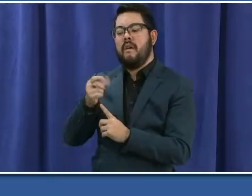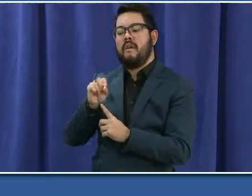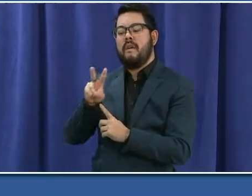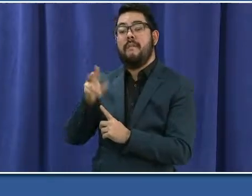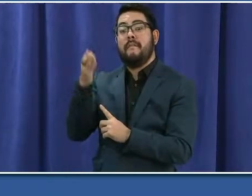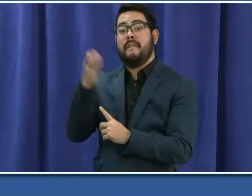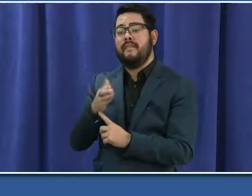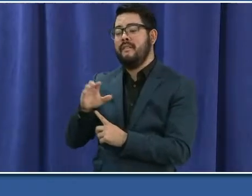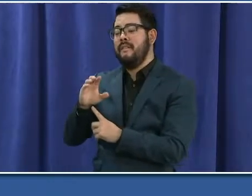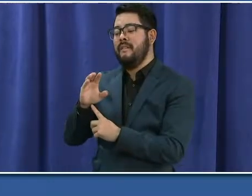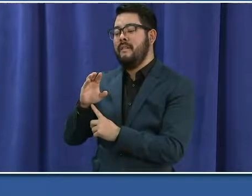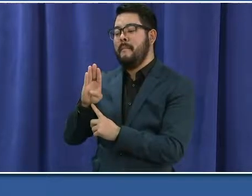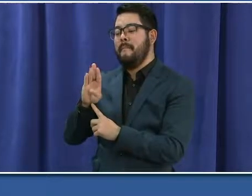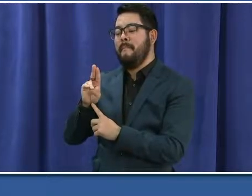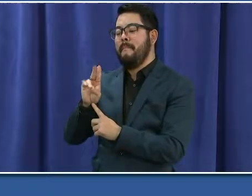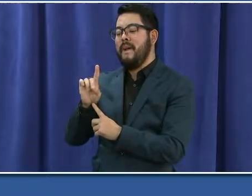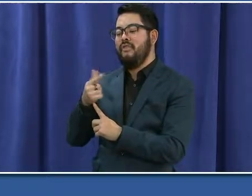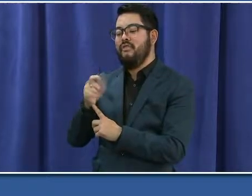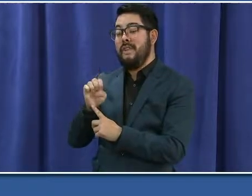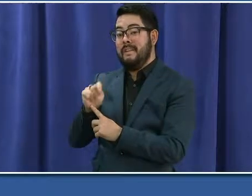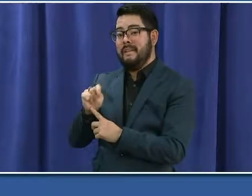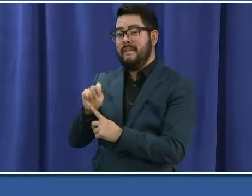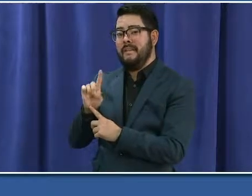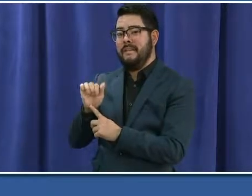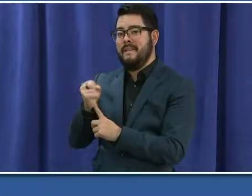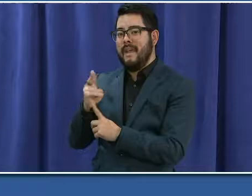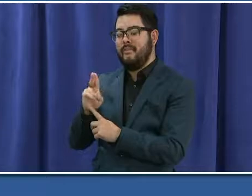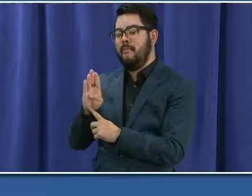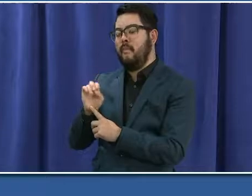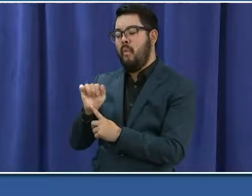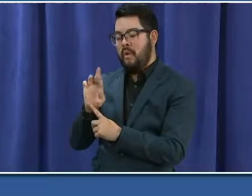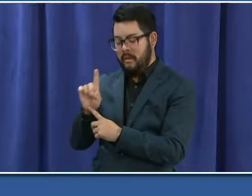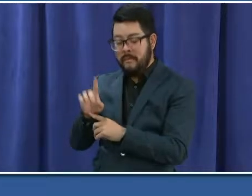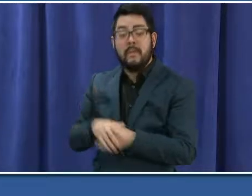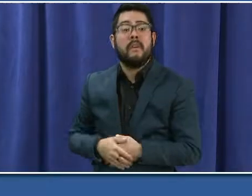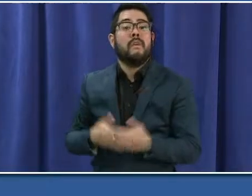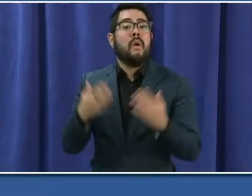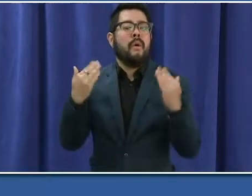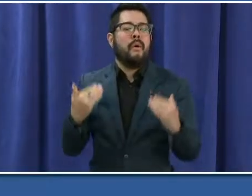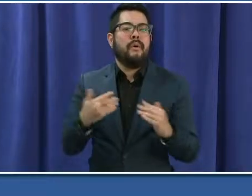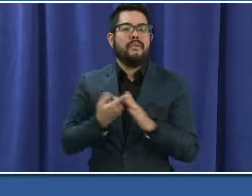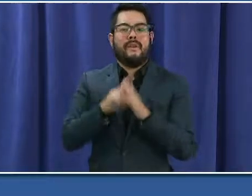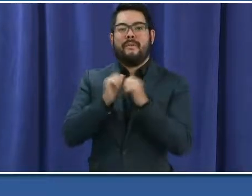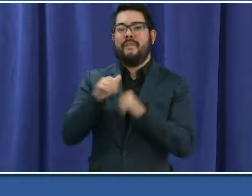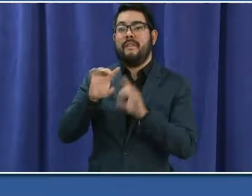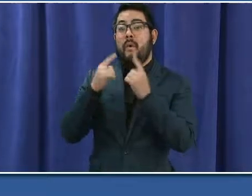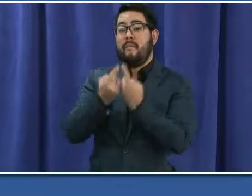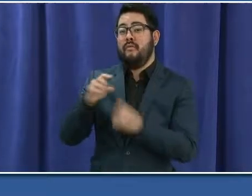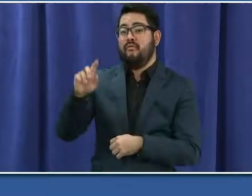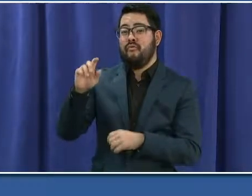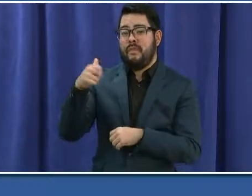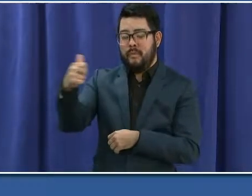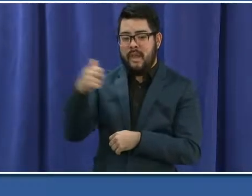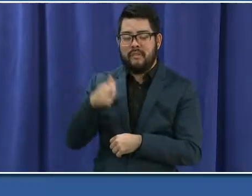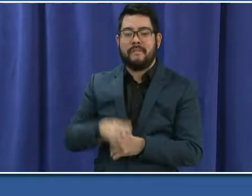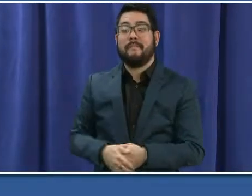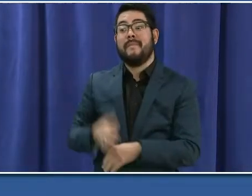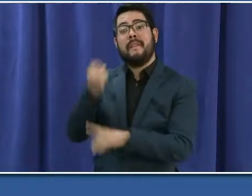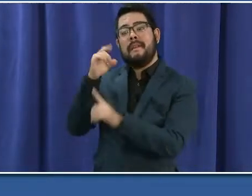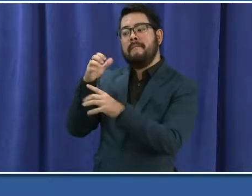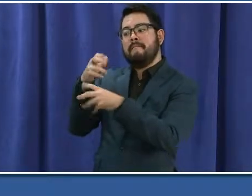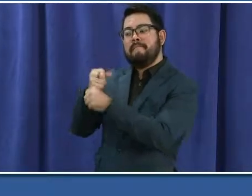chicago.gov/budget dashboard. All right, let's start with the Department of Transportation. CDOT manages the city's